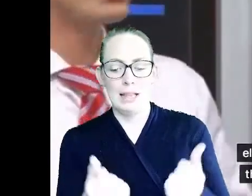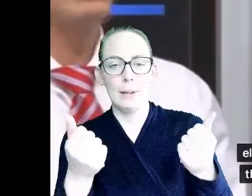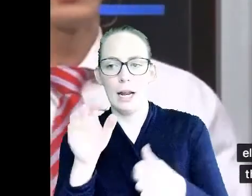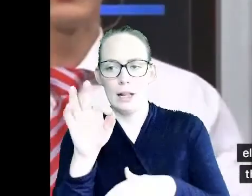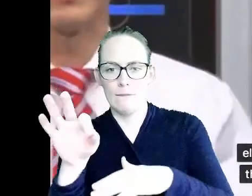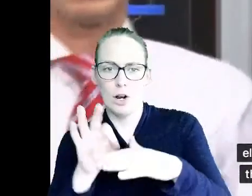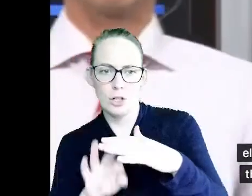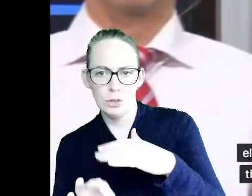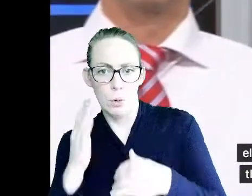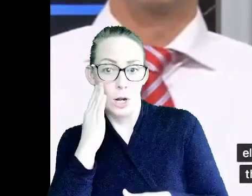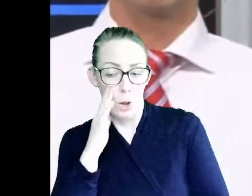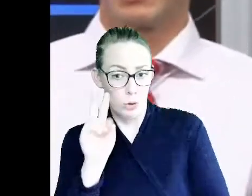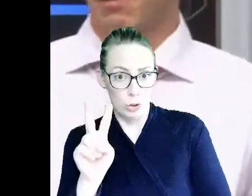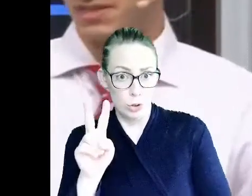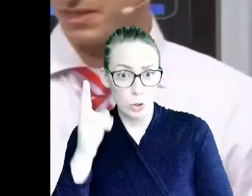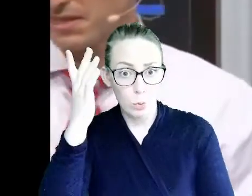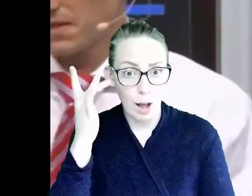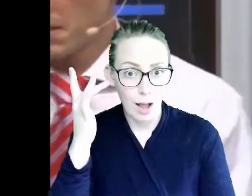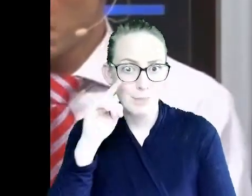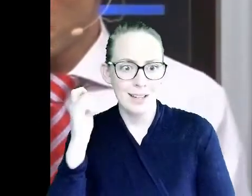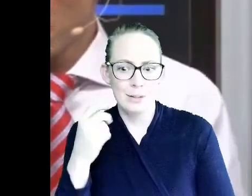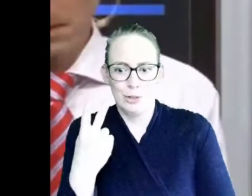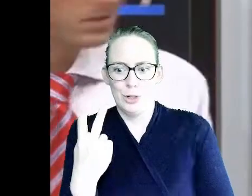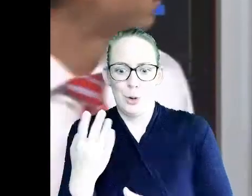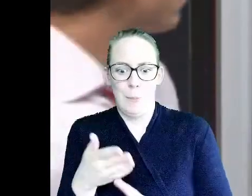was a 2 because it was a 2 before I erased it.